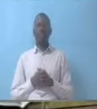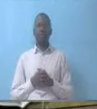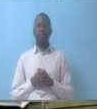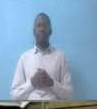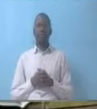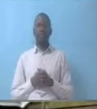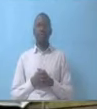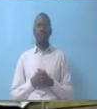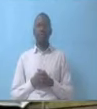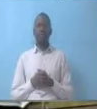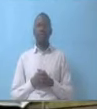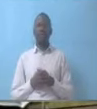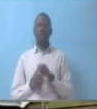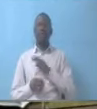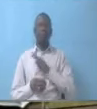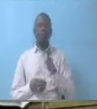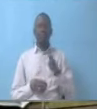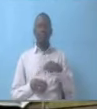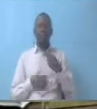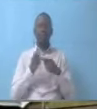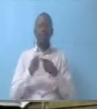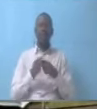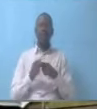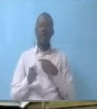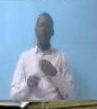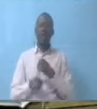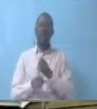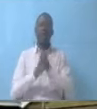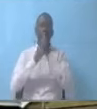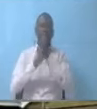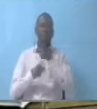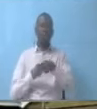Not for the enactment of these decrees, but as